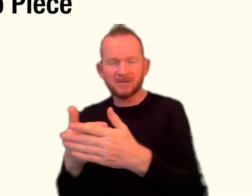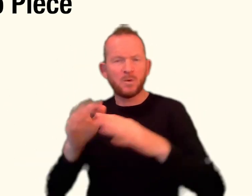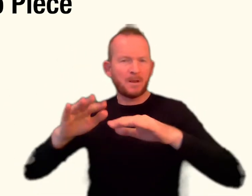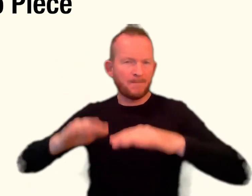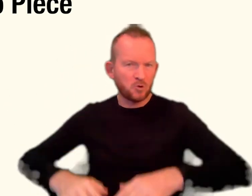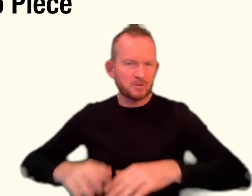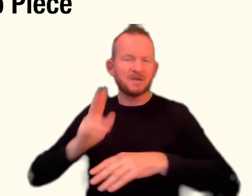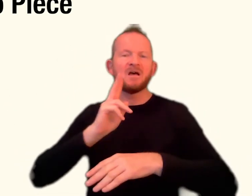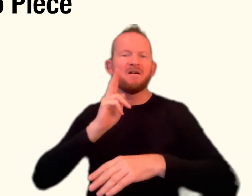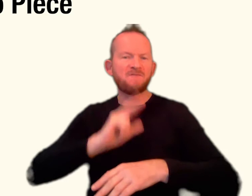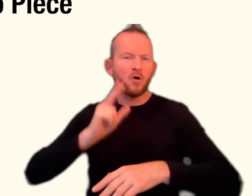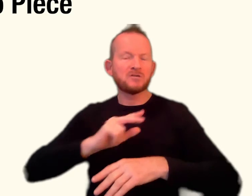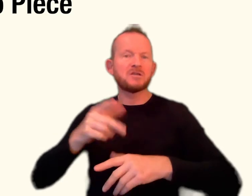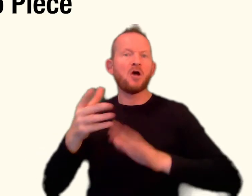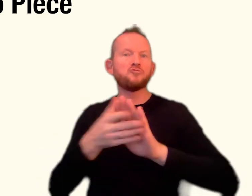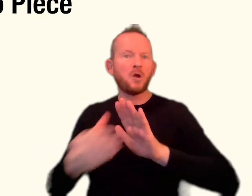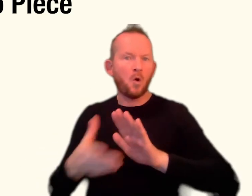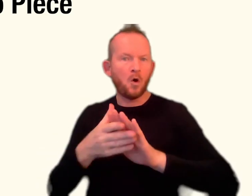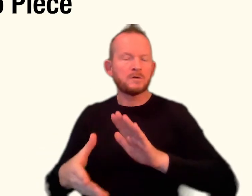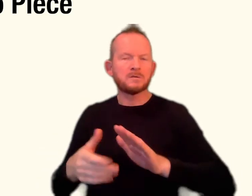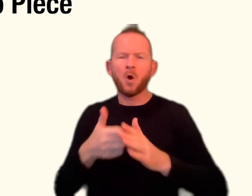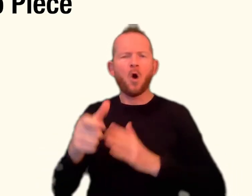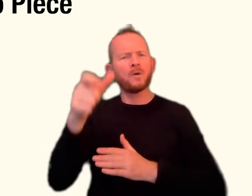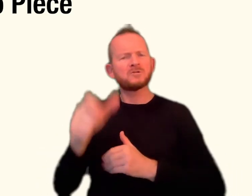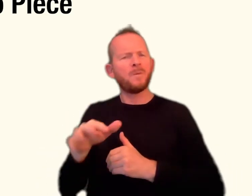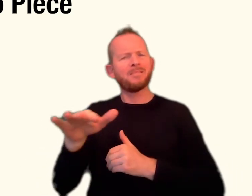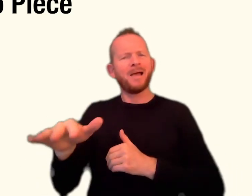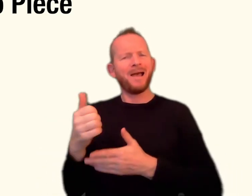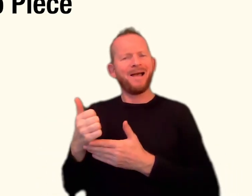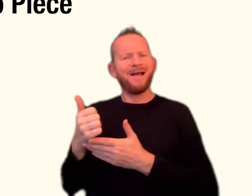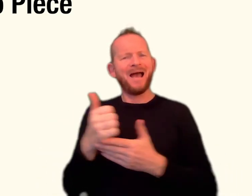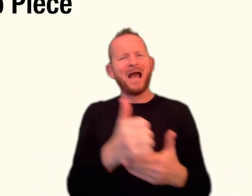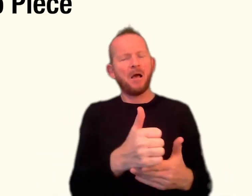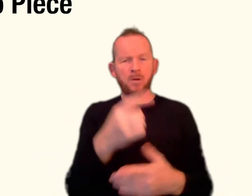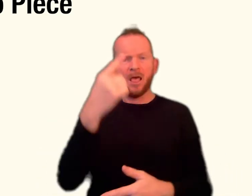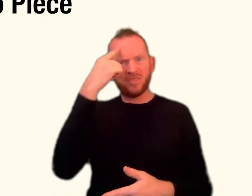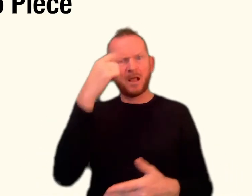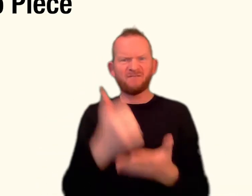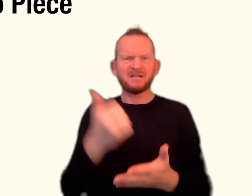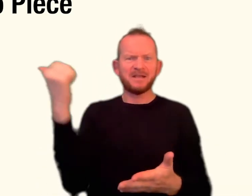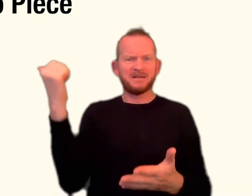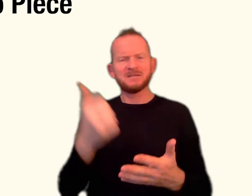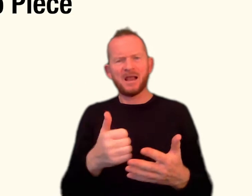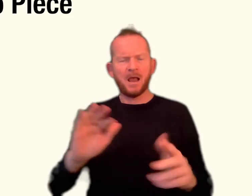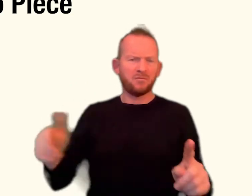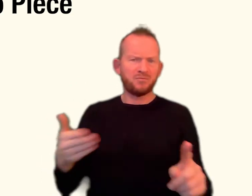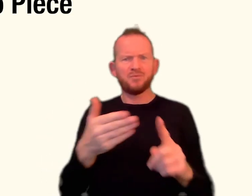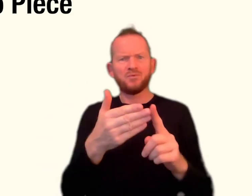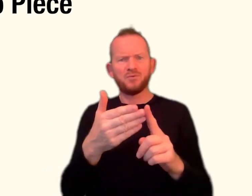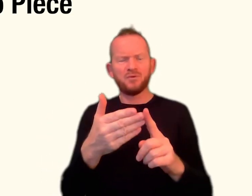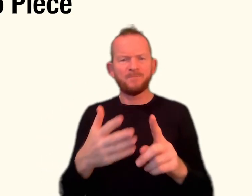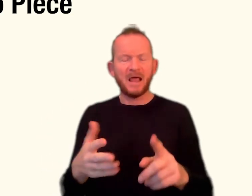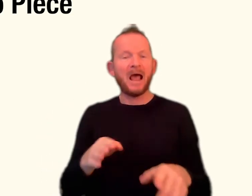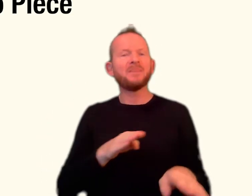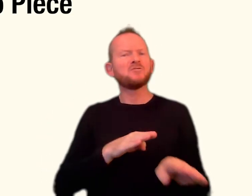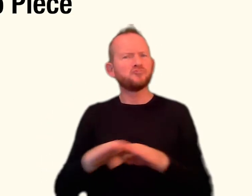said, voice recorders. There's always someone on hand to help. So I do think it's fantastic the way we've come. And quite frankly, the